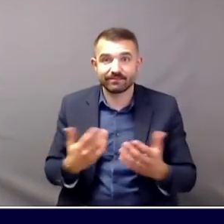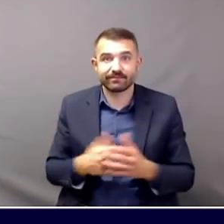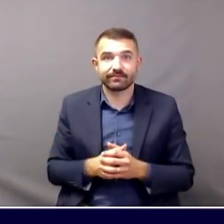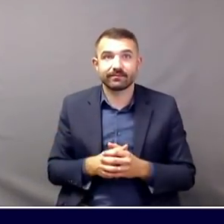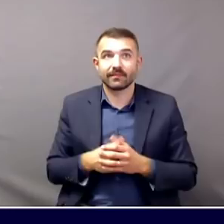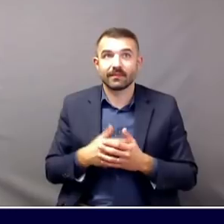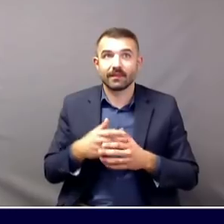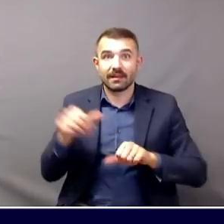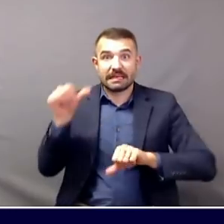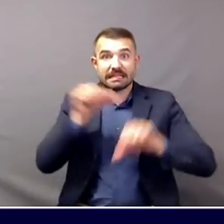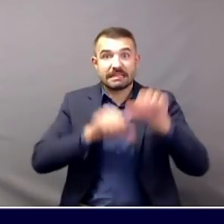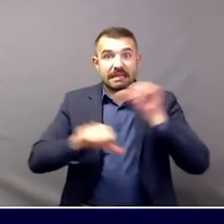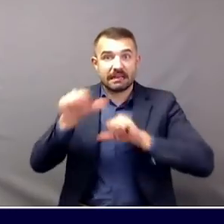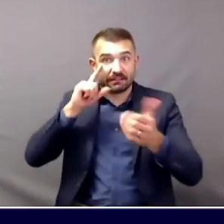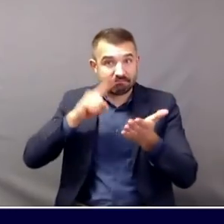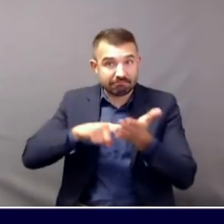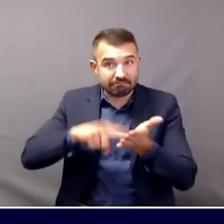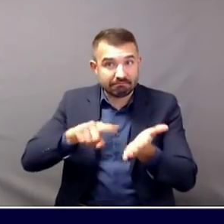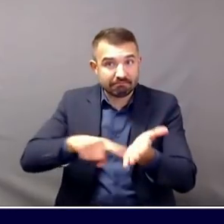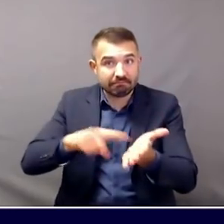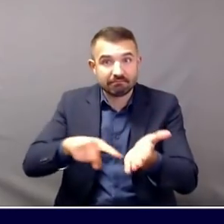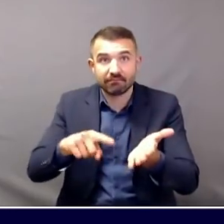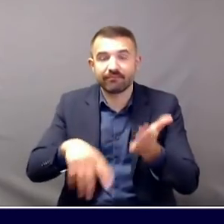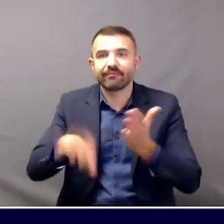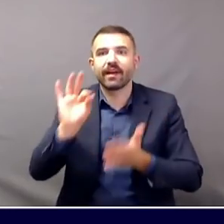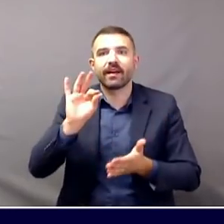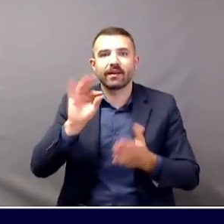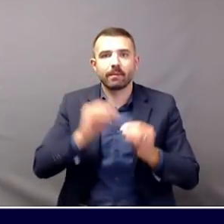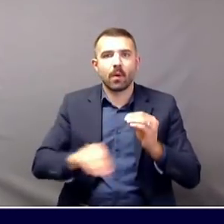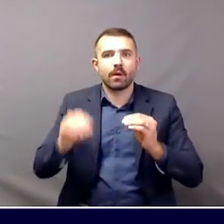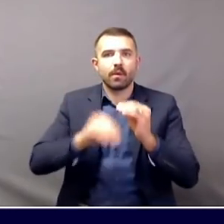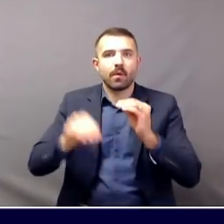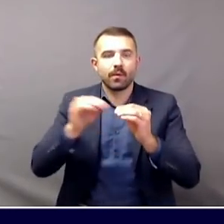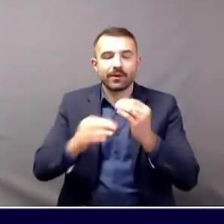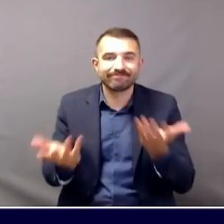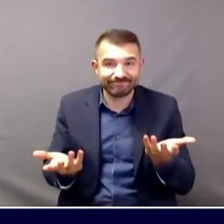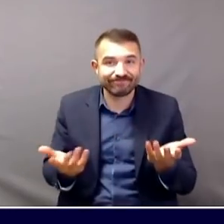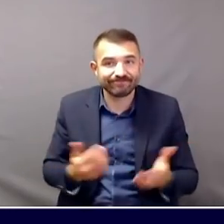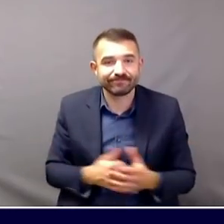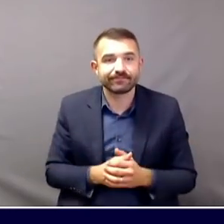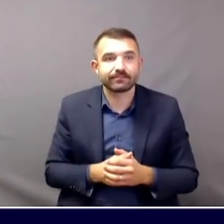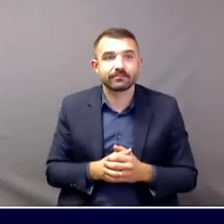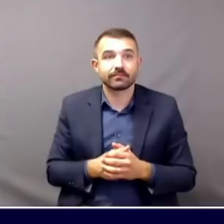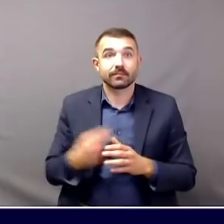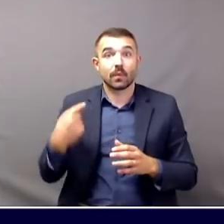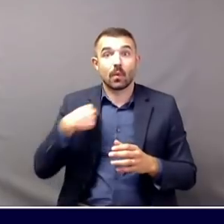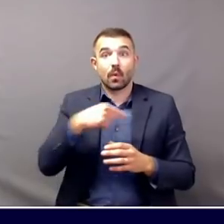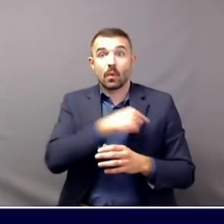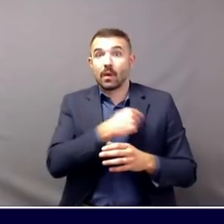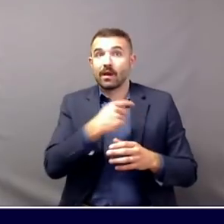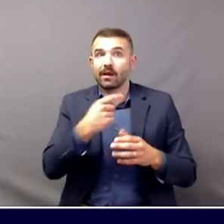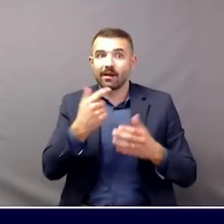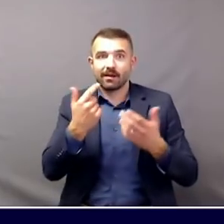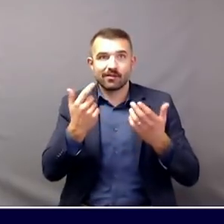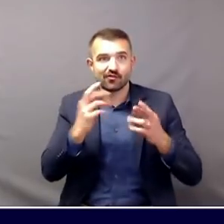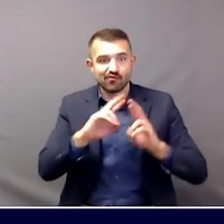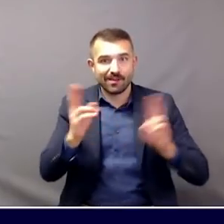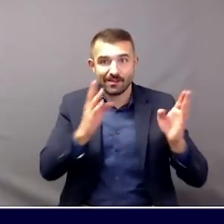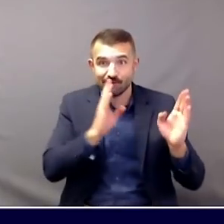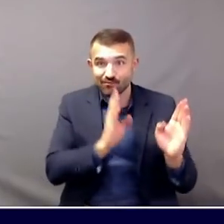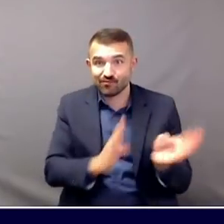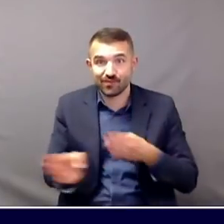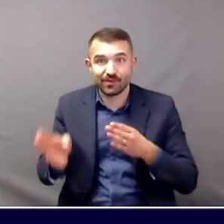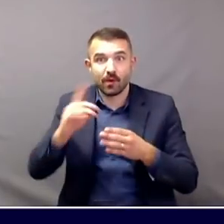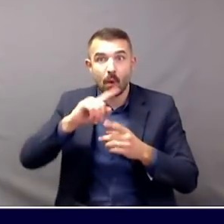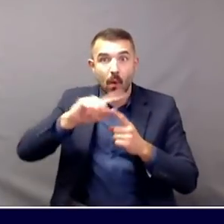to characterize more. But we have taken concrete steps to make sure we're ready, and I'll turn that over to the commissioner. Sure. I'll